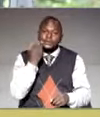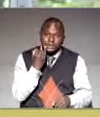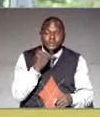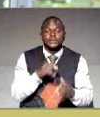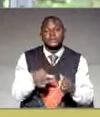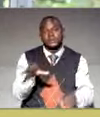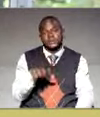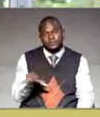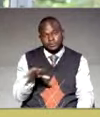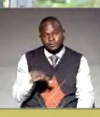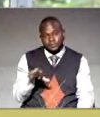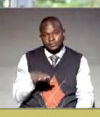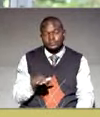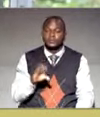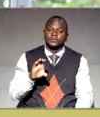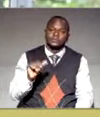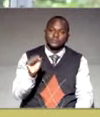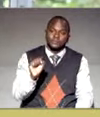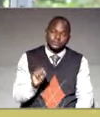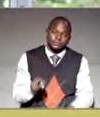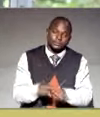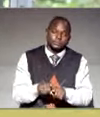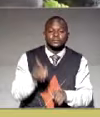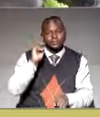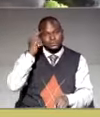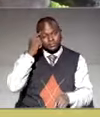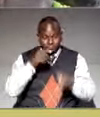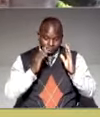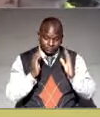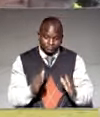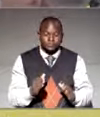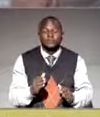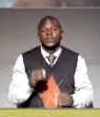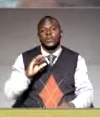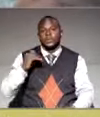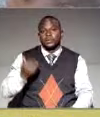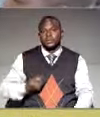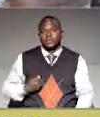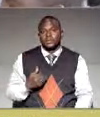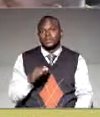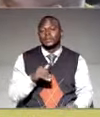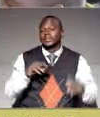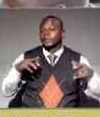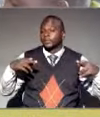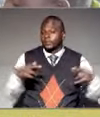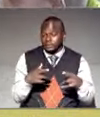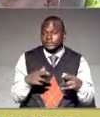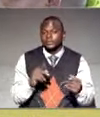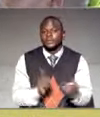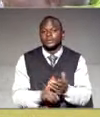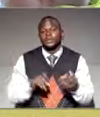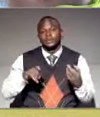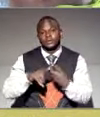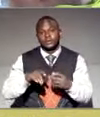that civil societies and the government need to look at. Women still remain in the risk zone of acquiring